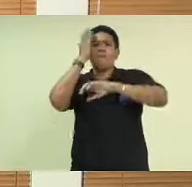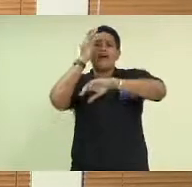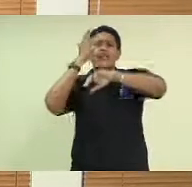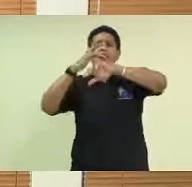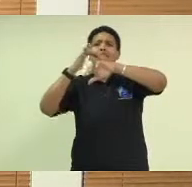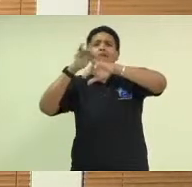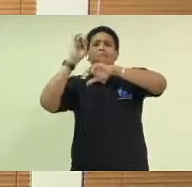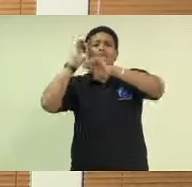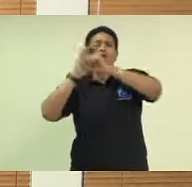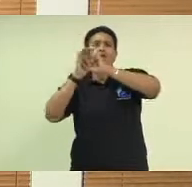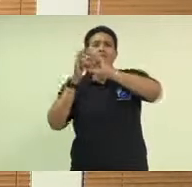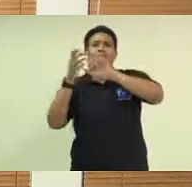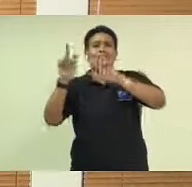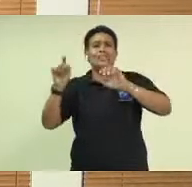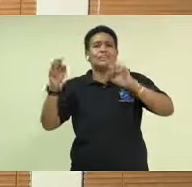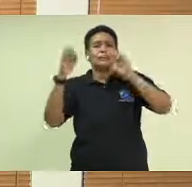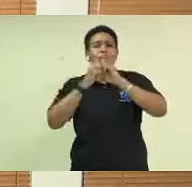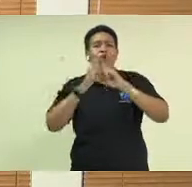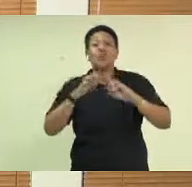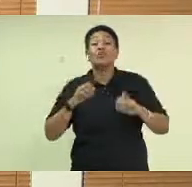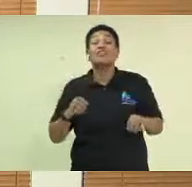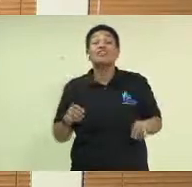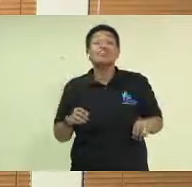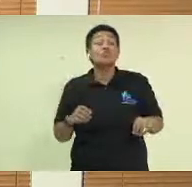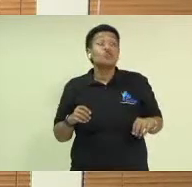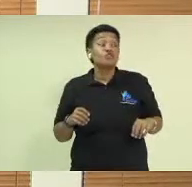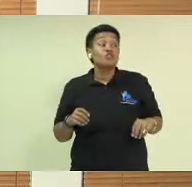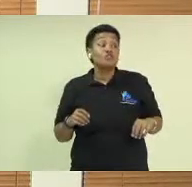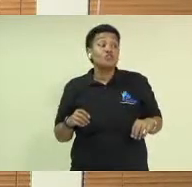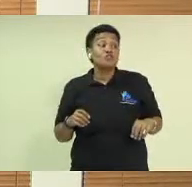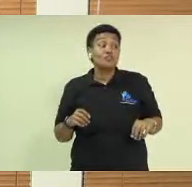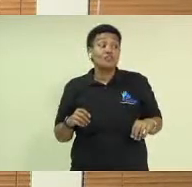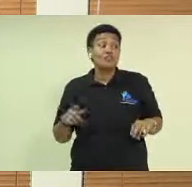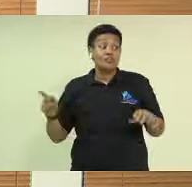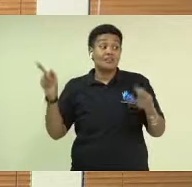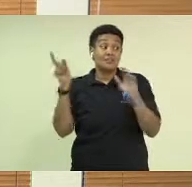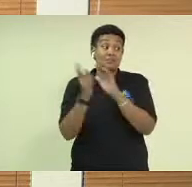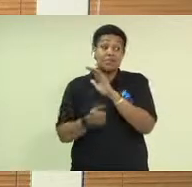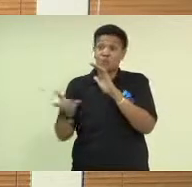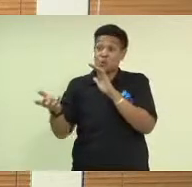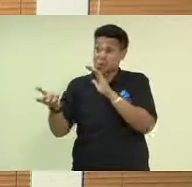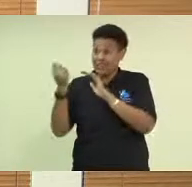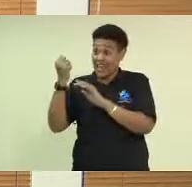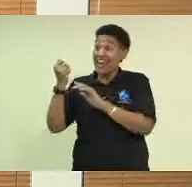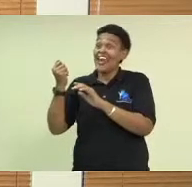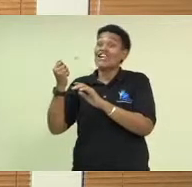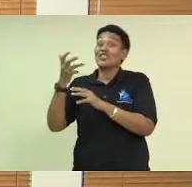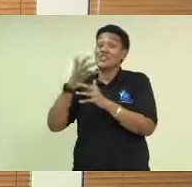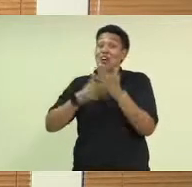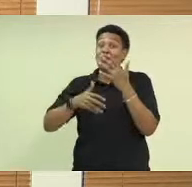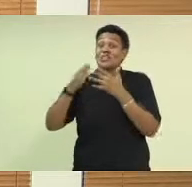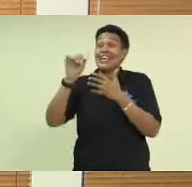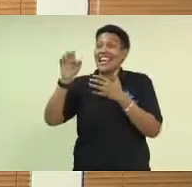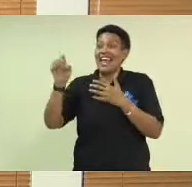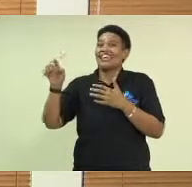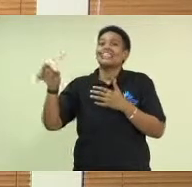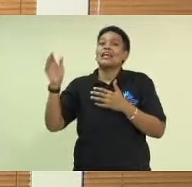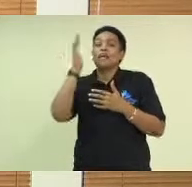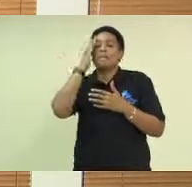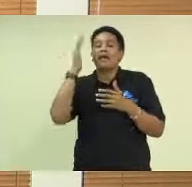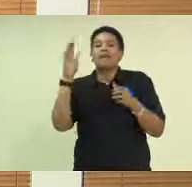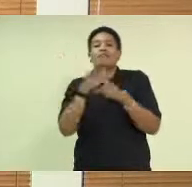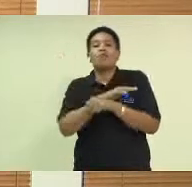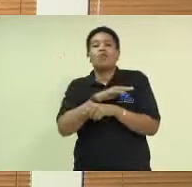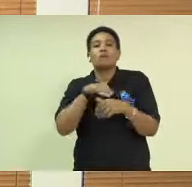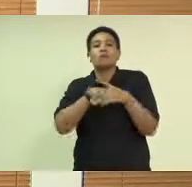COVID is that no sooner you take out these persons, the beds become filled